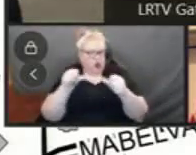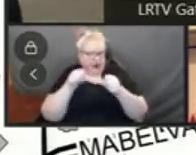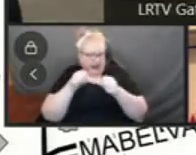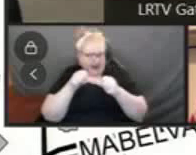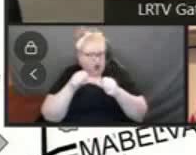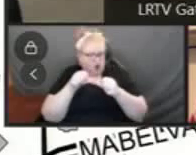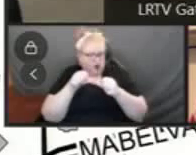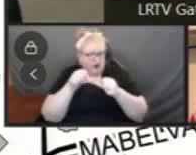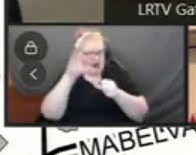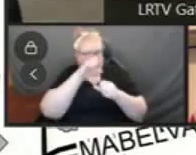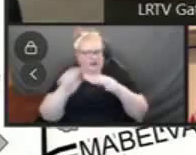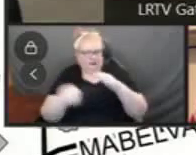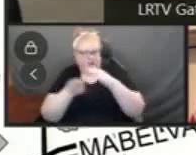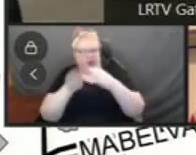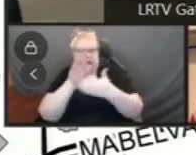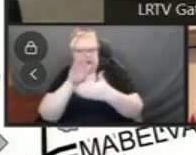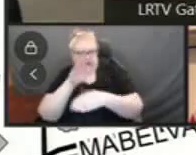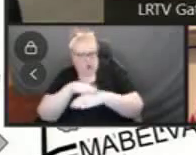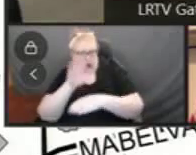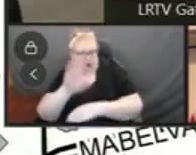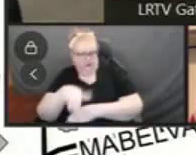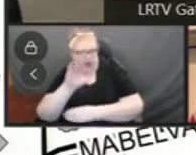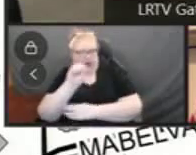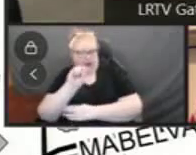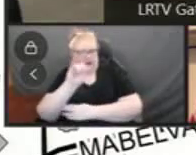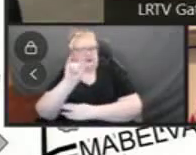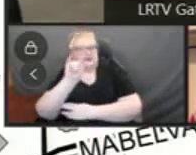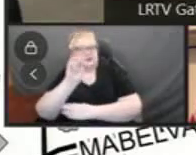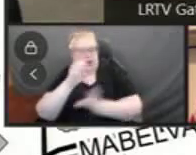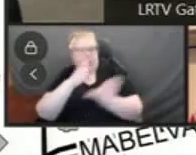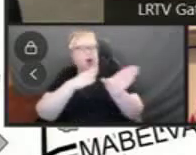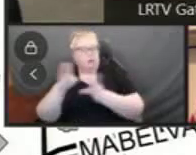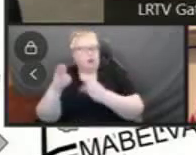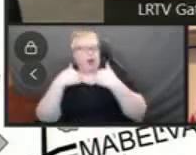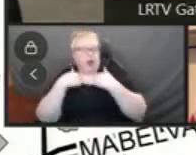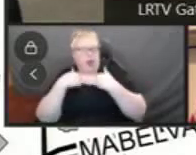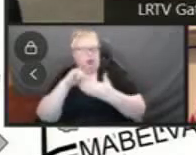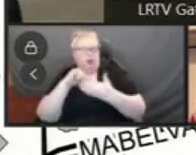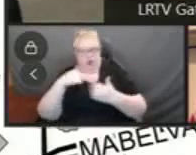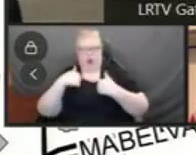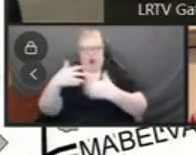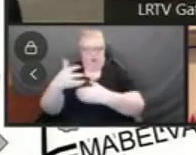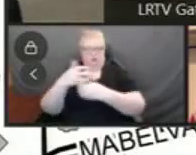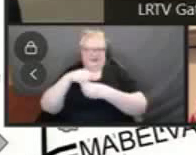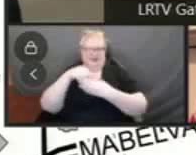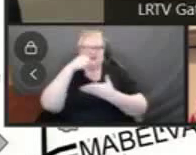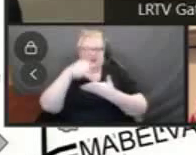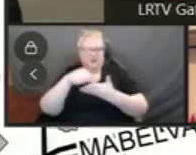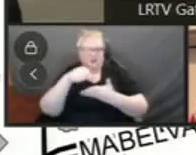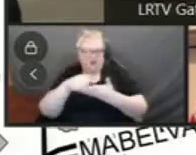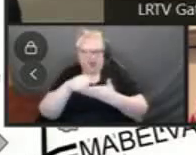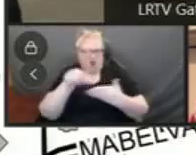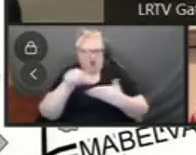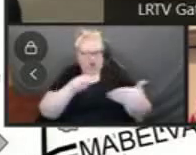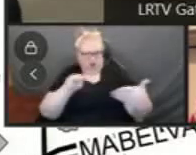guess based on that site plan that's I received in the mail,